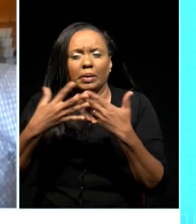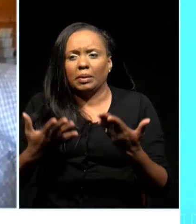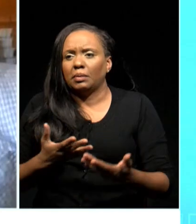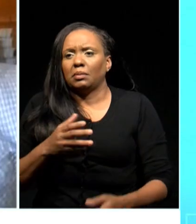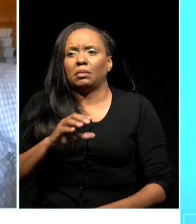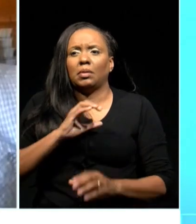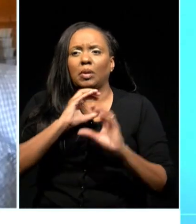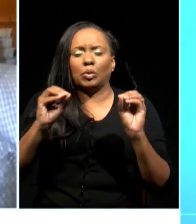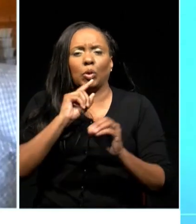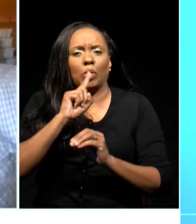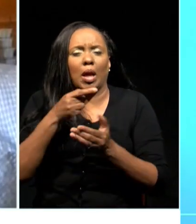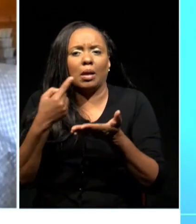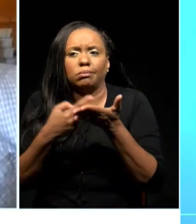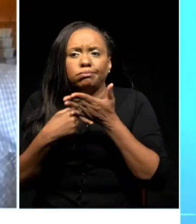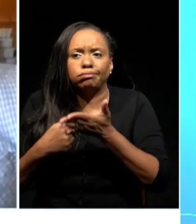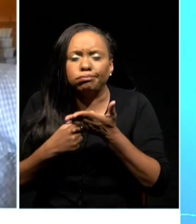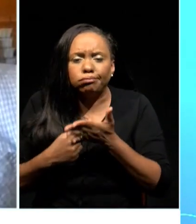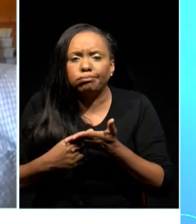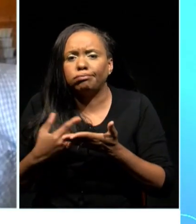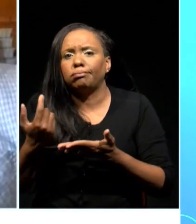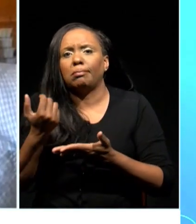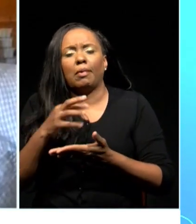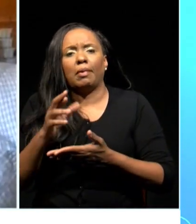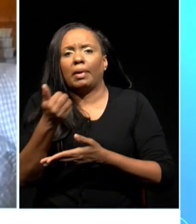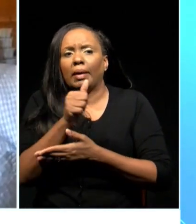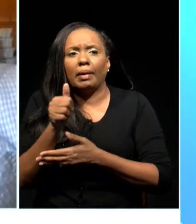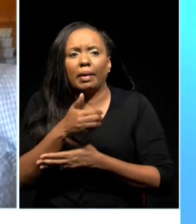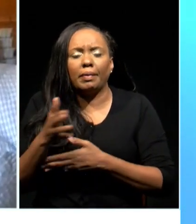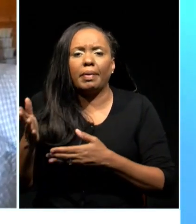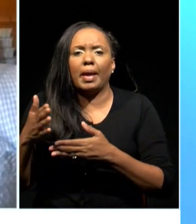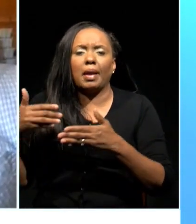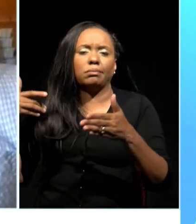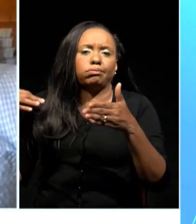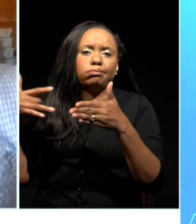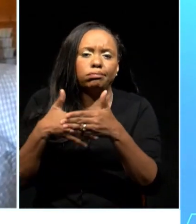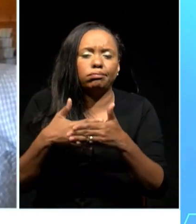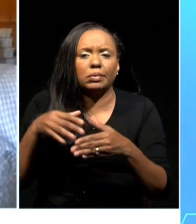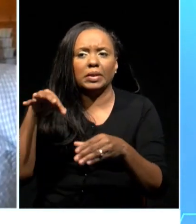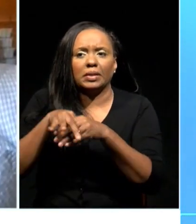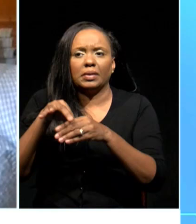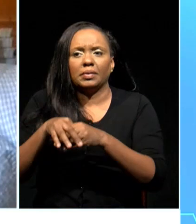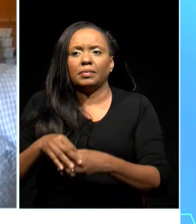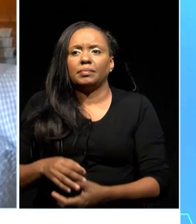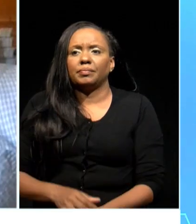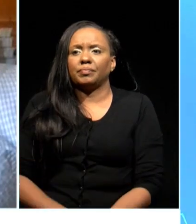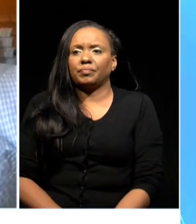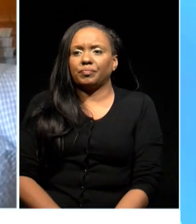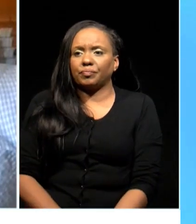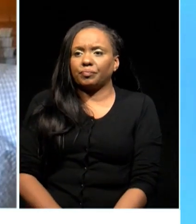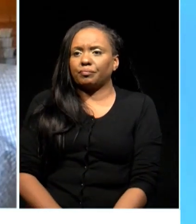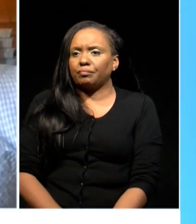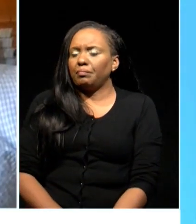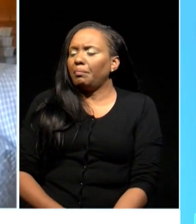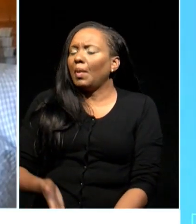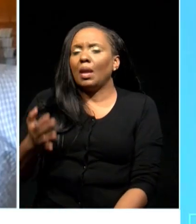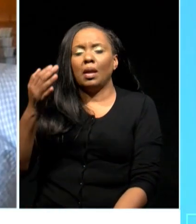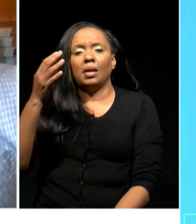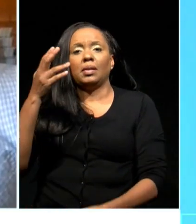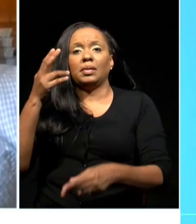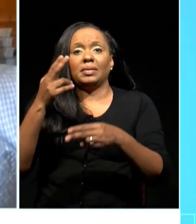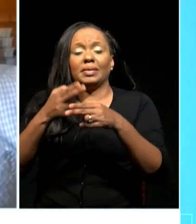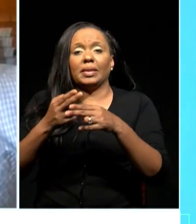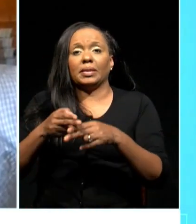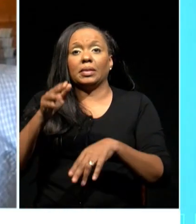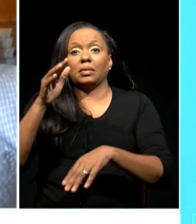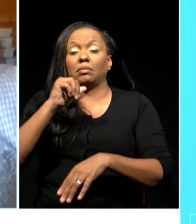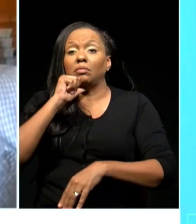and in the period leading up to the election itself. Names not being on the voters list is definitely very unfortunate,